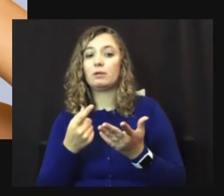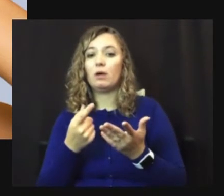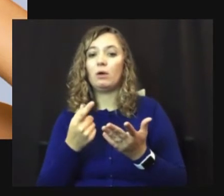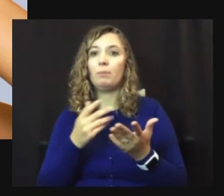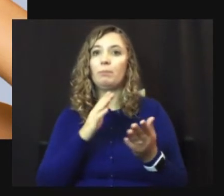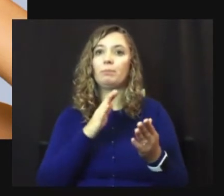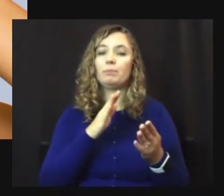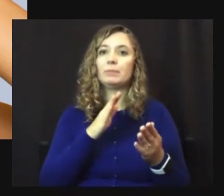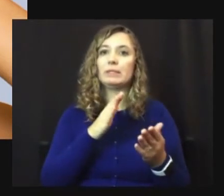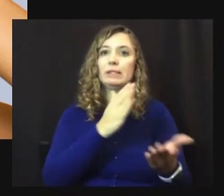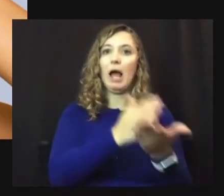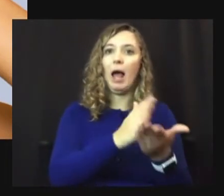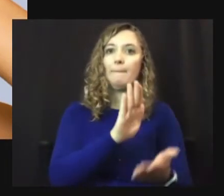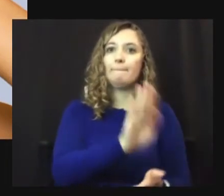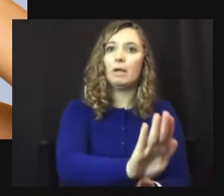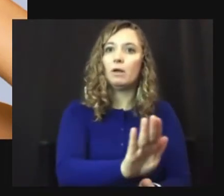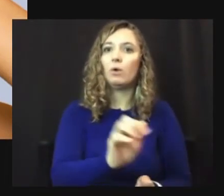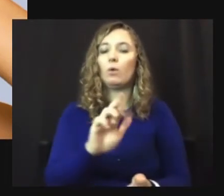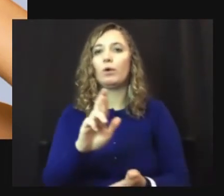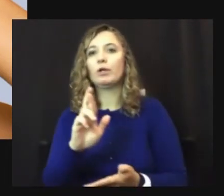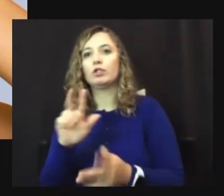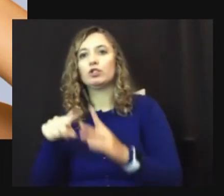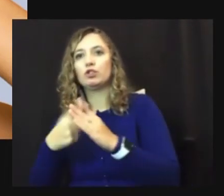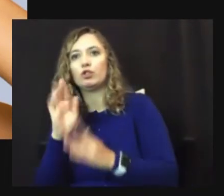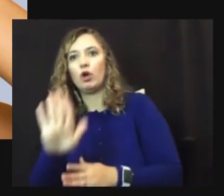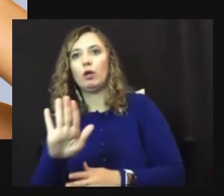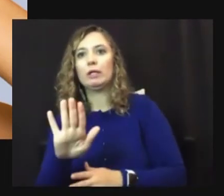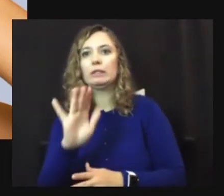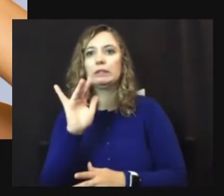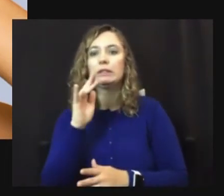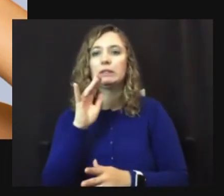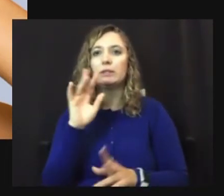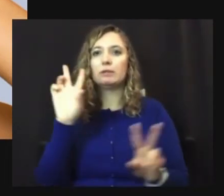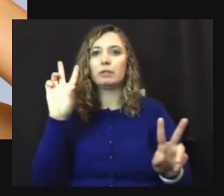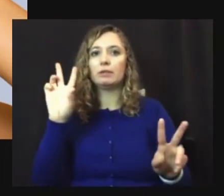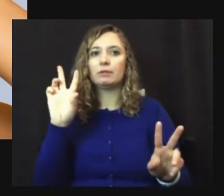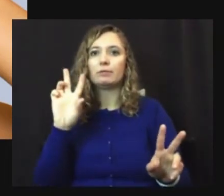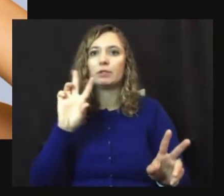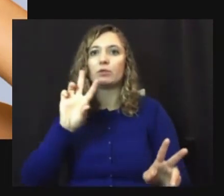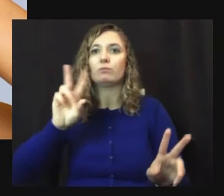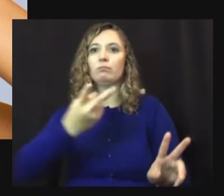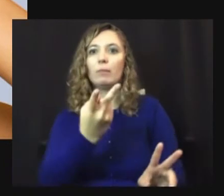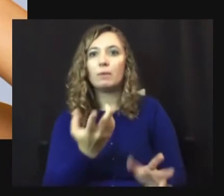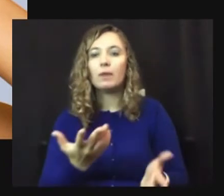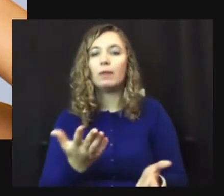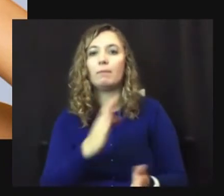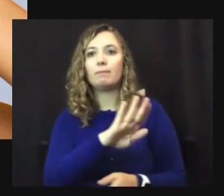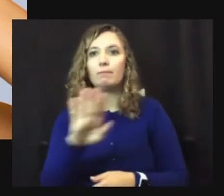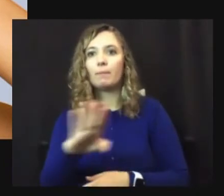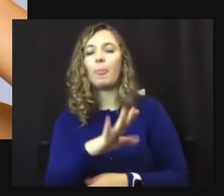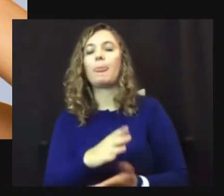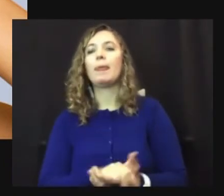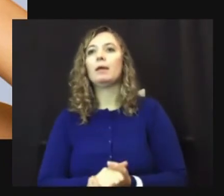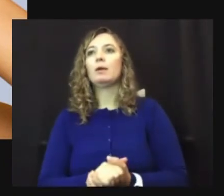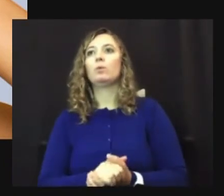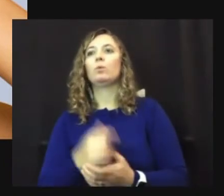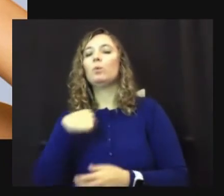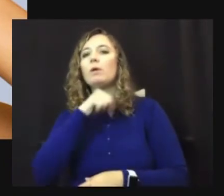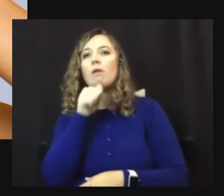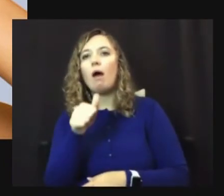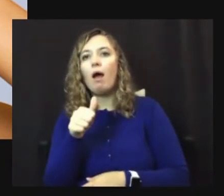We don't tell autistic people who they are. We don't teach them, you have these things and you might need